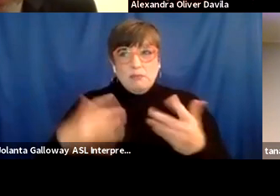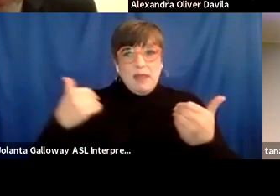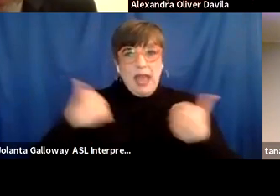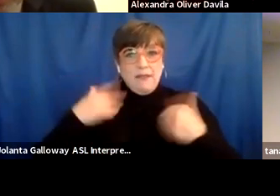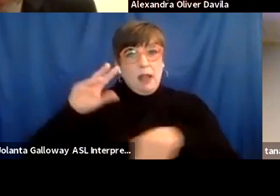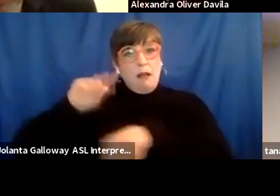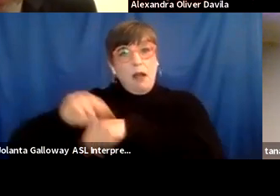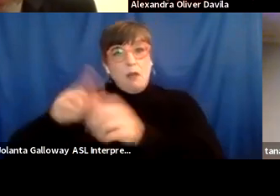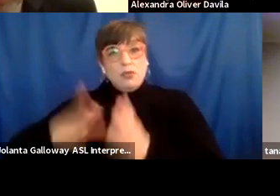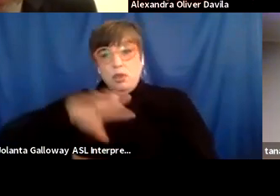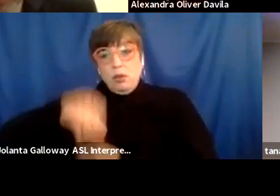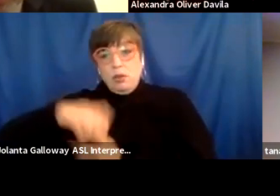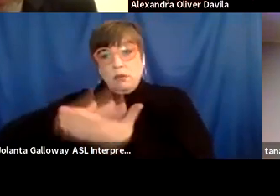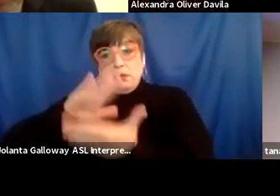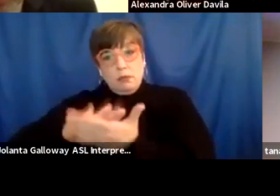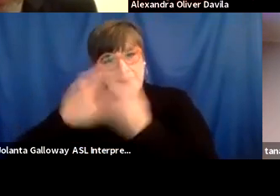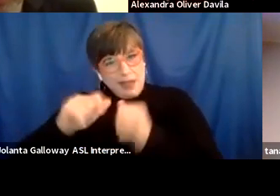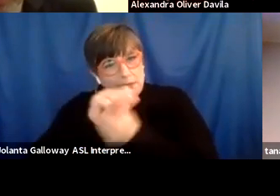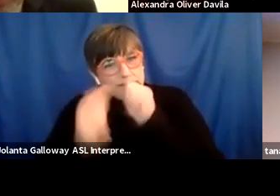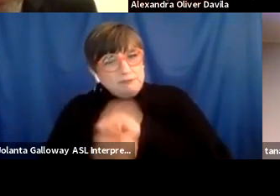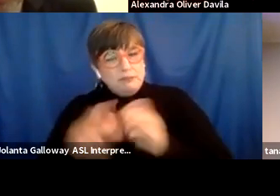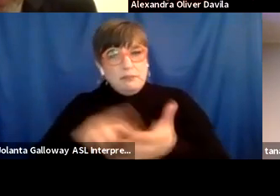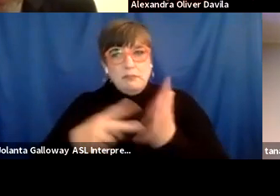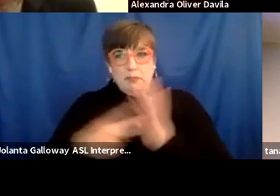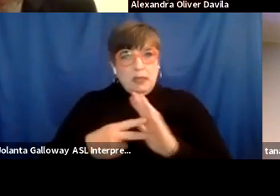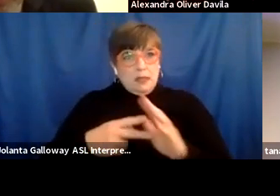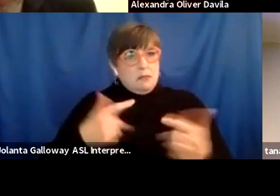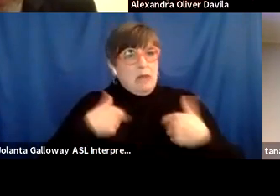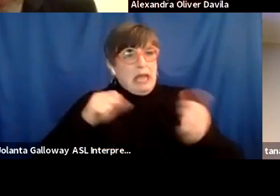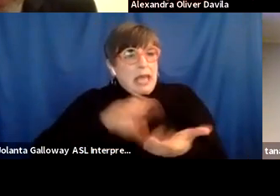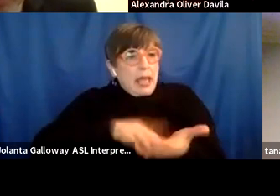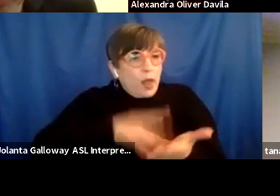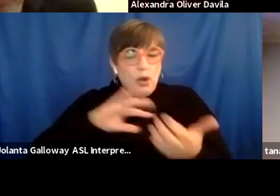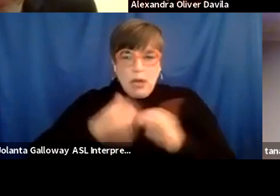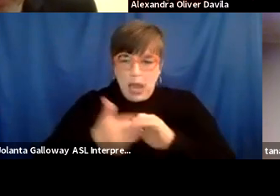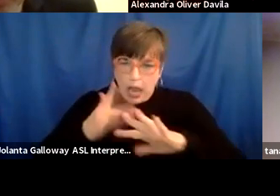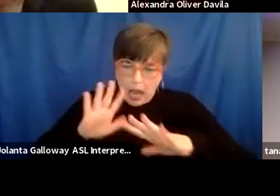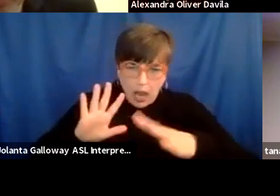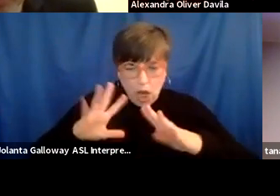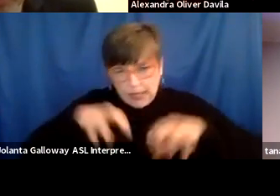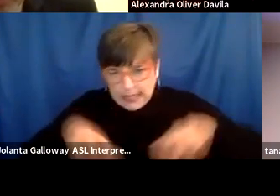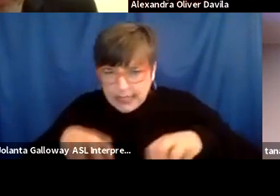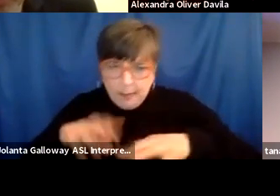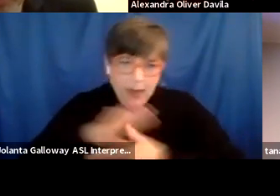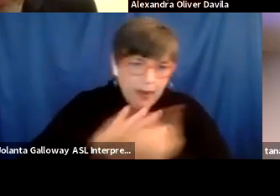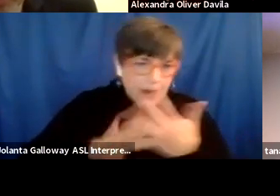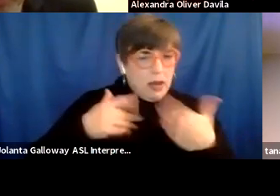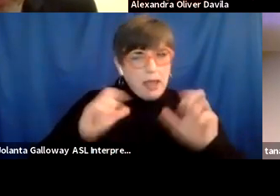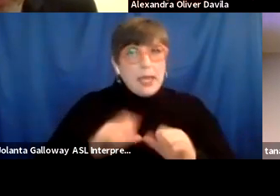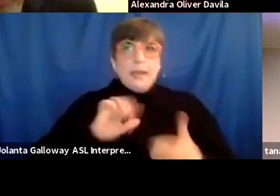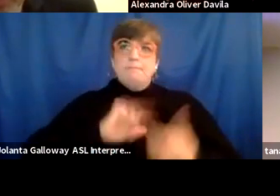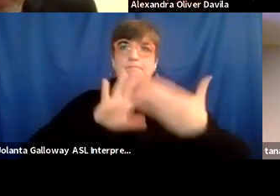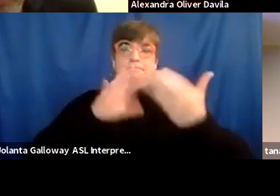school can make a major change, allowing them to be disciplined themselves and teach them how to deal with conflicts if they